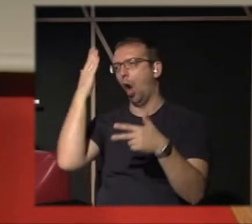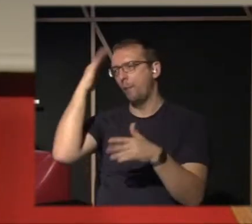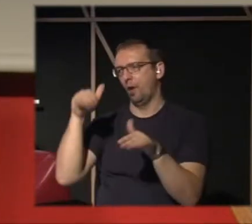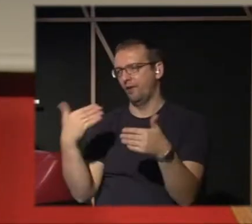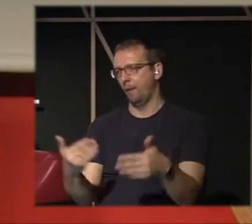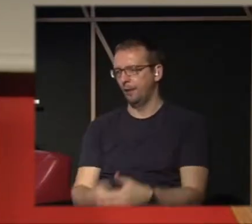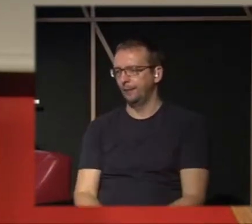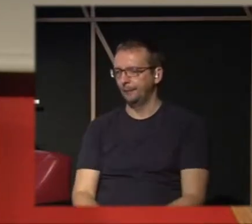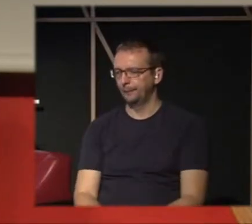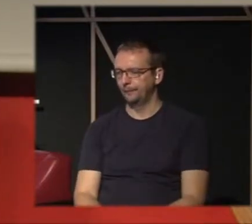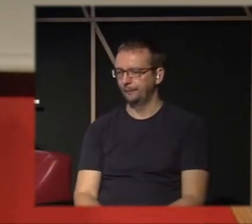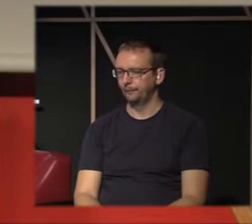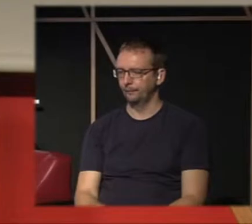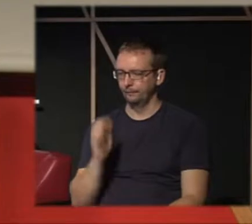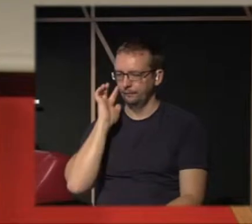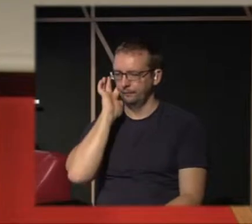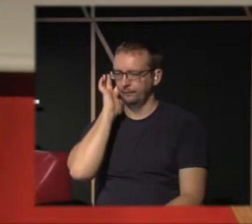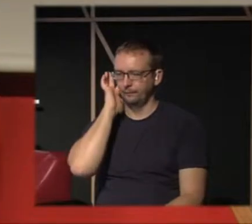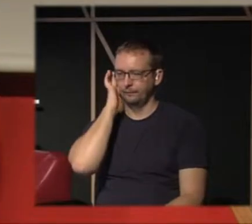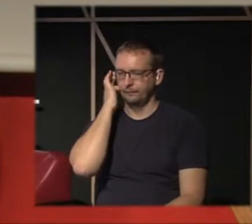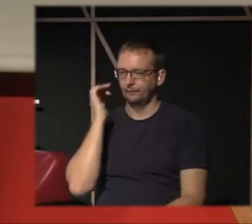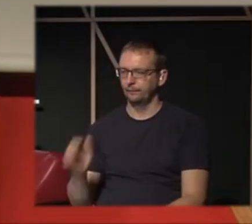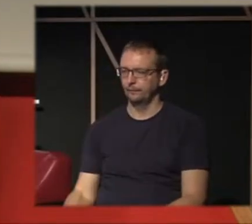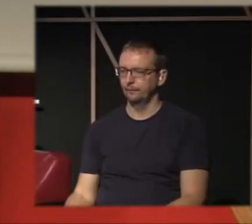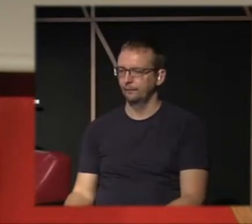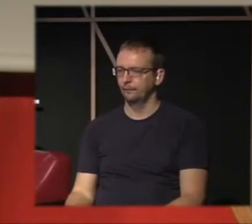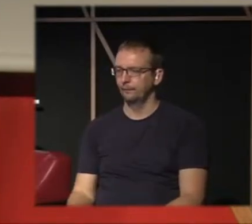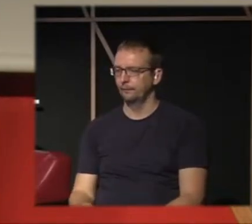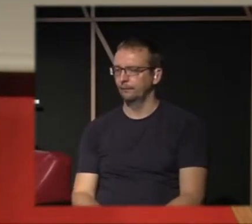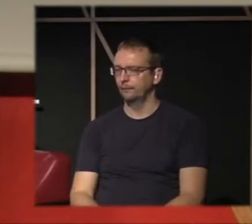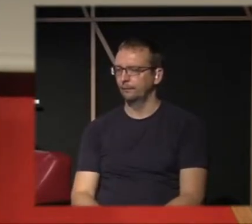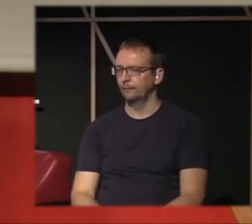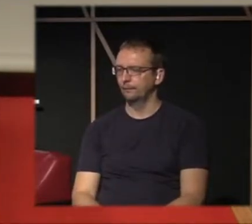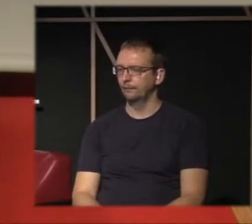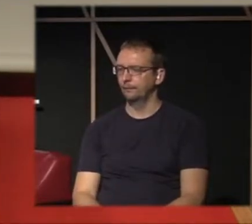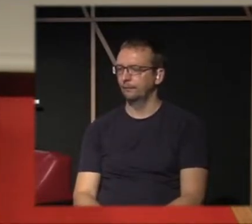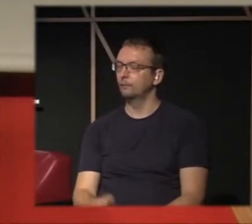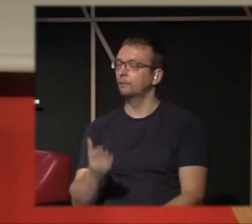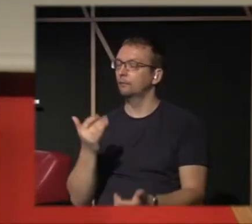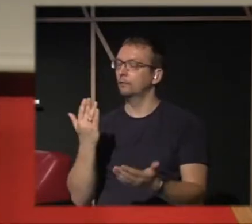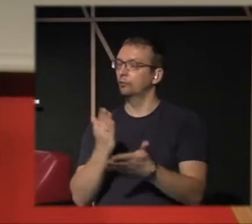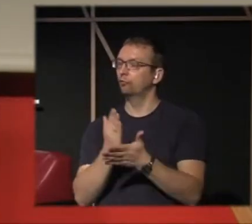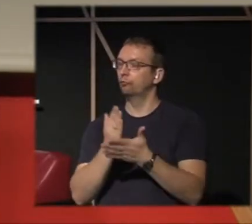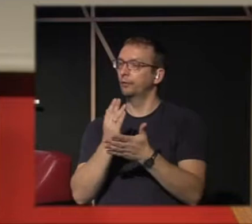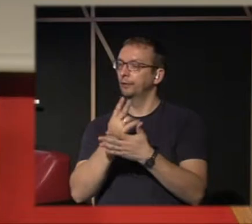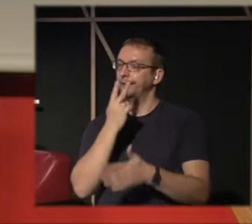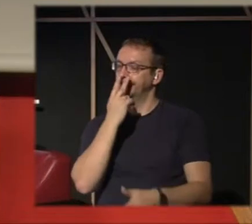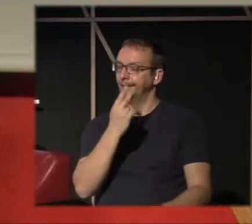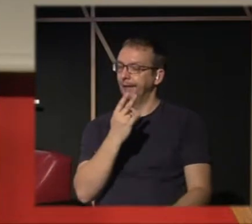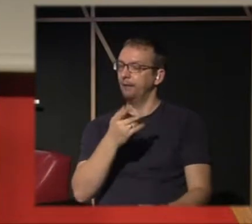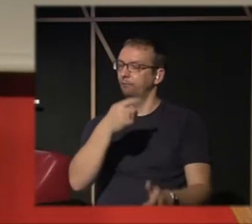Green mobility looks green. Free public transport is approved. There is a system for